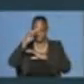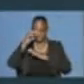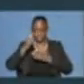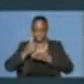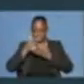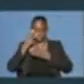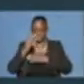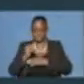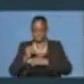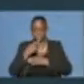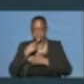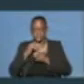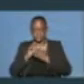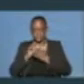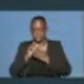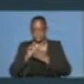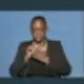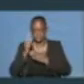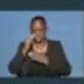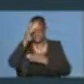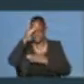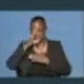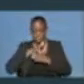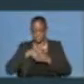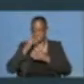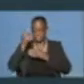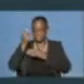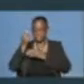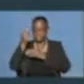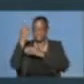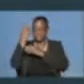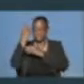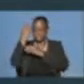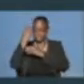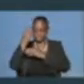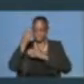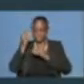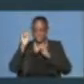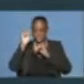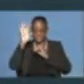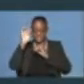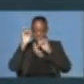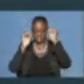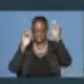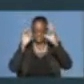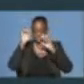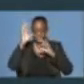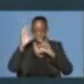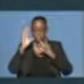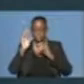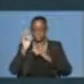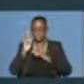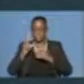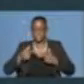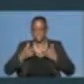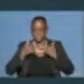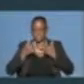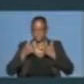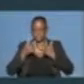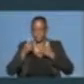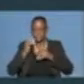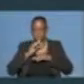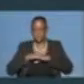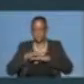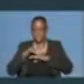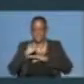A release notes that the man fired flares from his disabled sailboat after being stranded on the inhabited island for 3 days. The U.S.